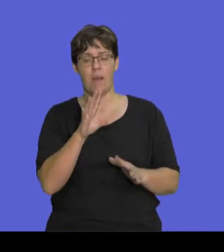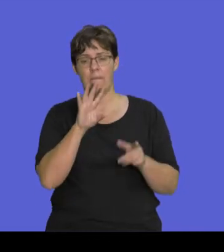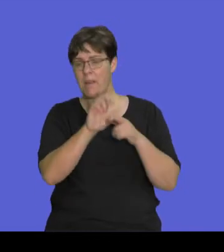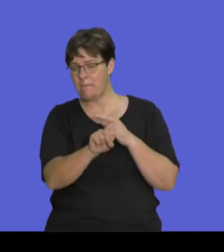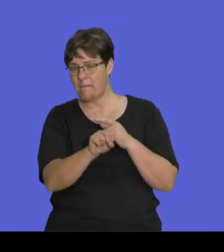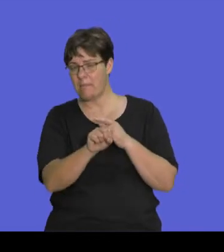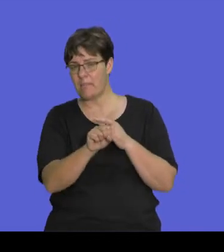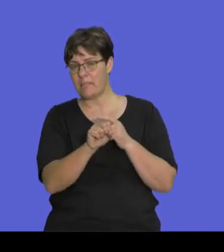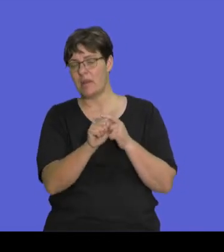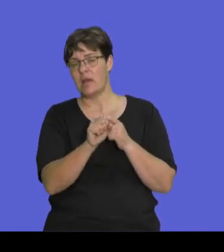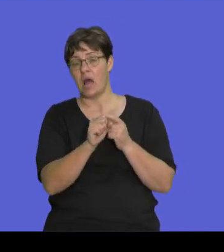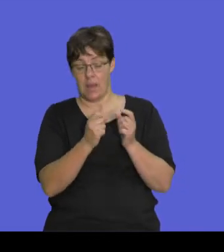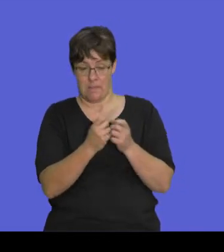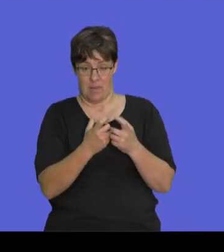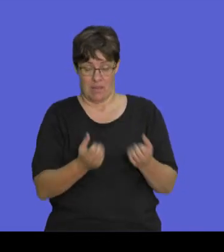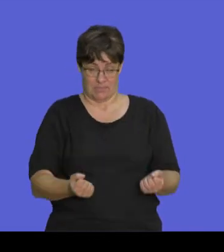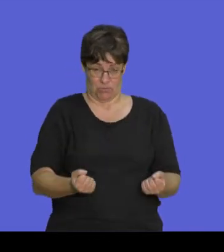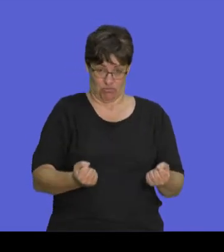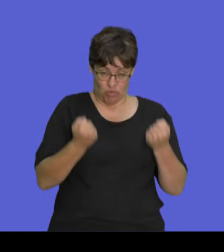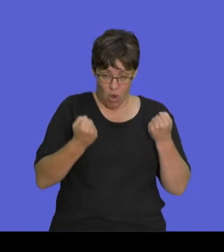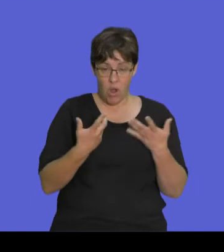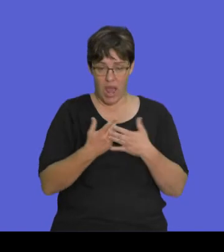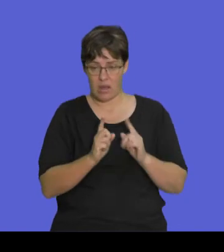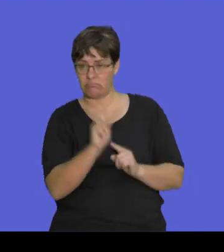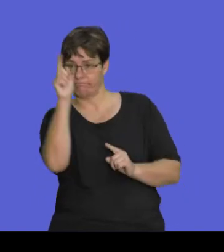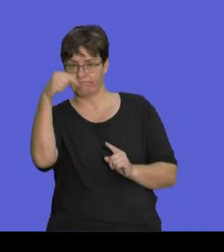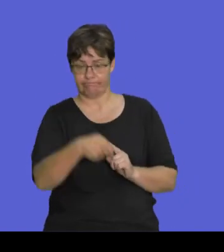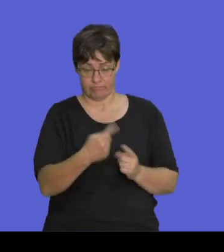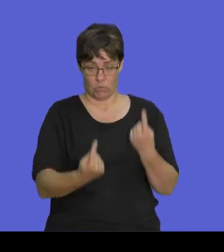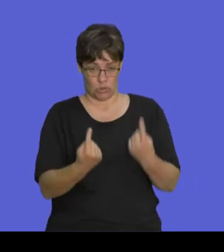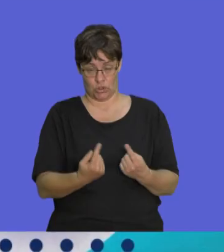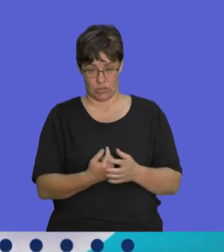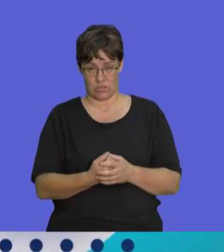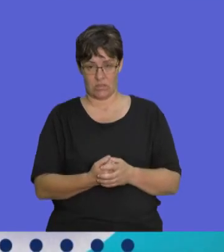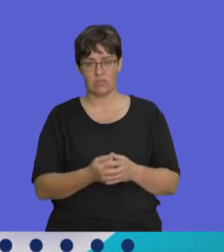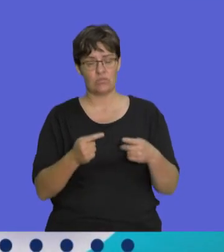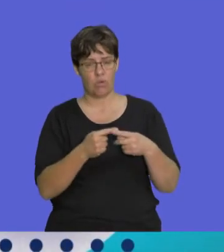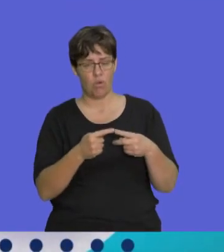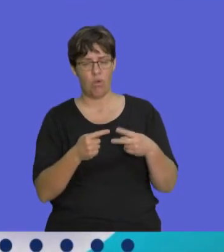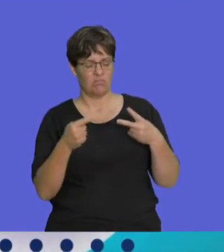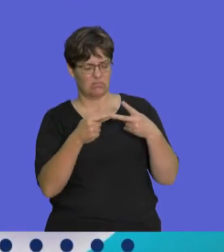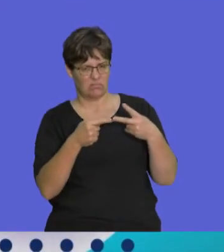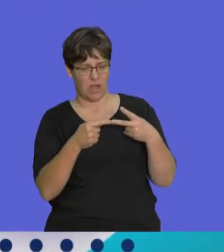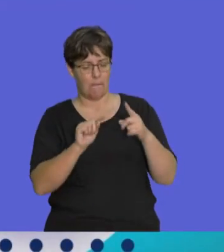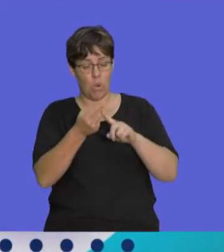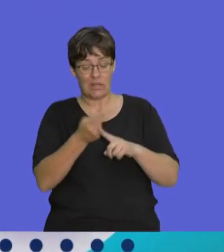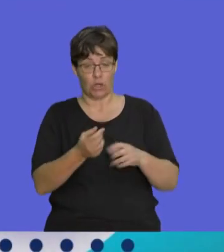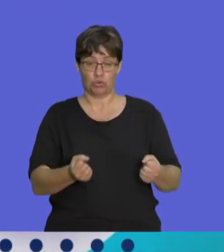both magnitude and direction. So a question sometimes may say, you calculate the magnitude of electric field at a